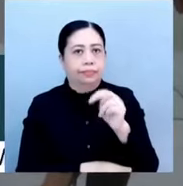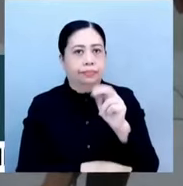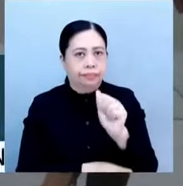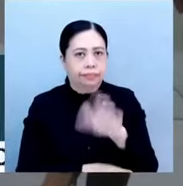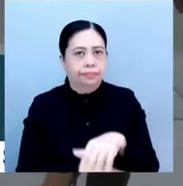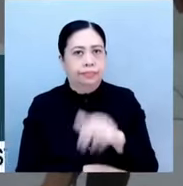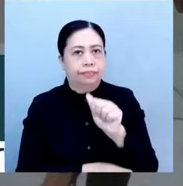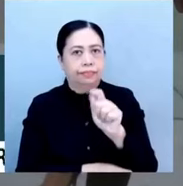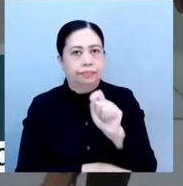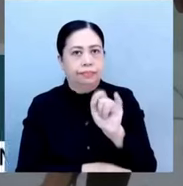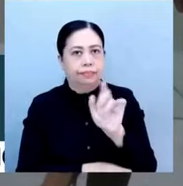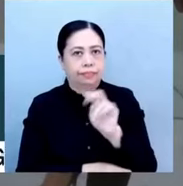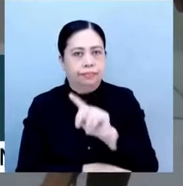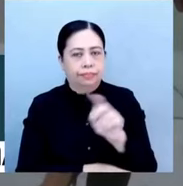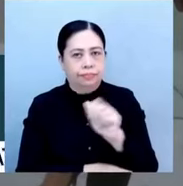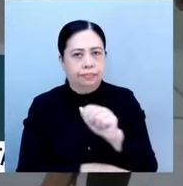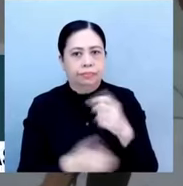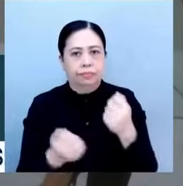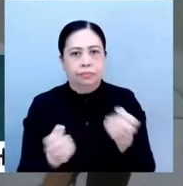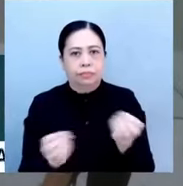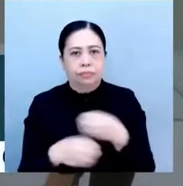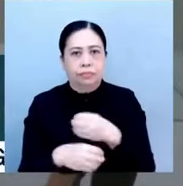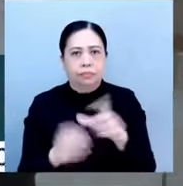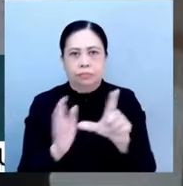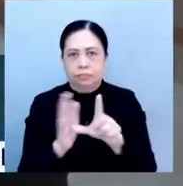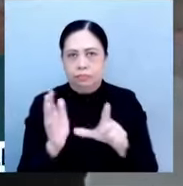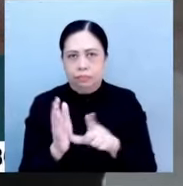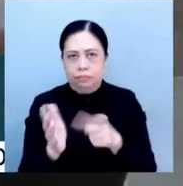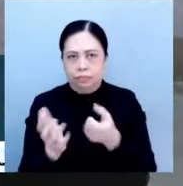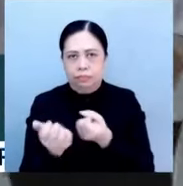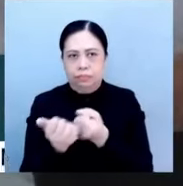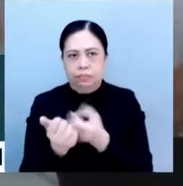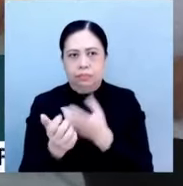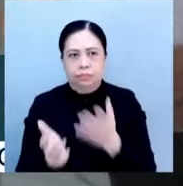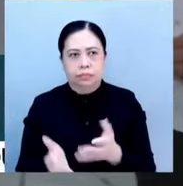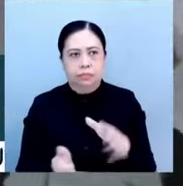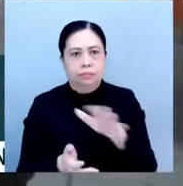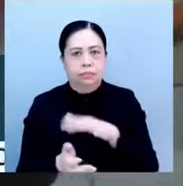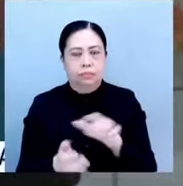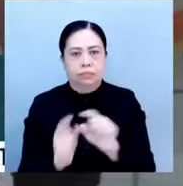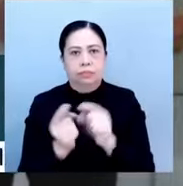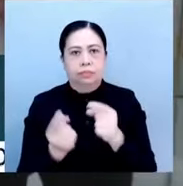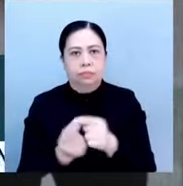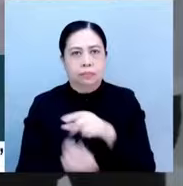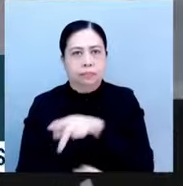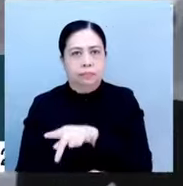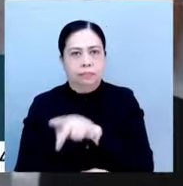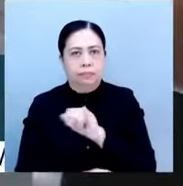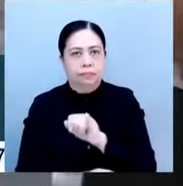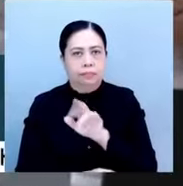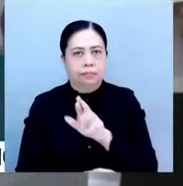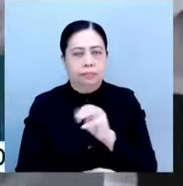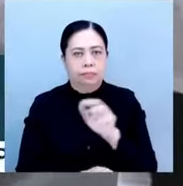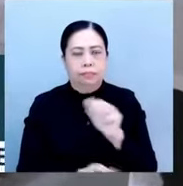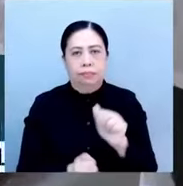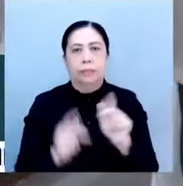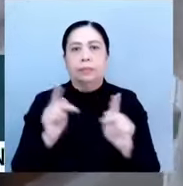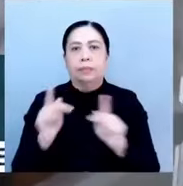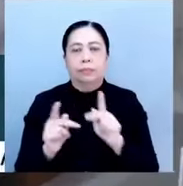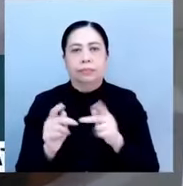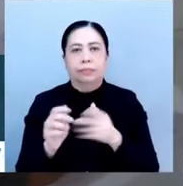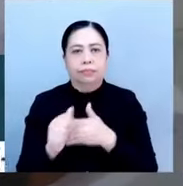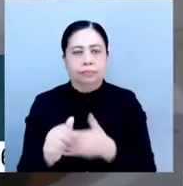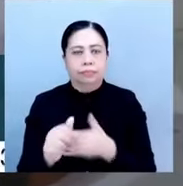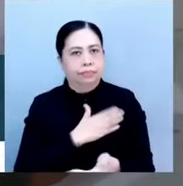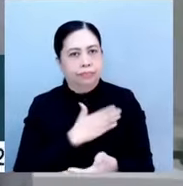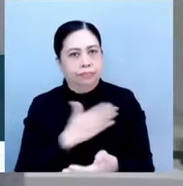Law Offices, which serves as the legal counsel and supporter of the group PIRMA, or People's Initiative for Reform,